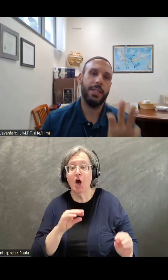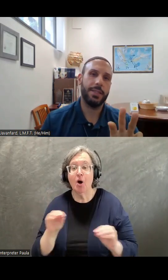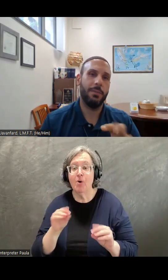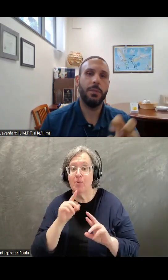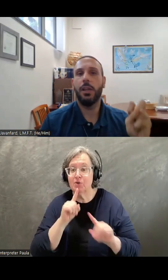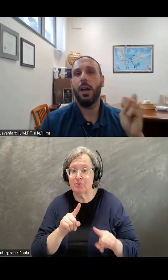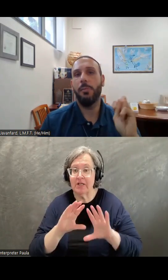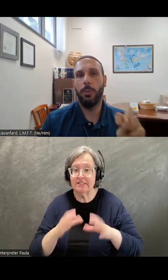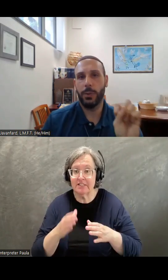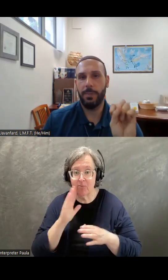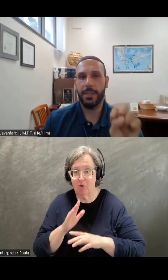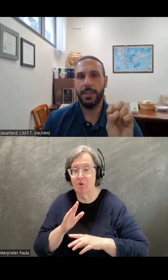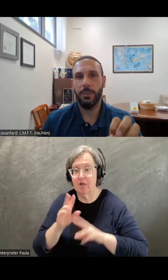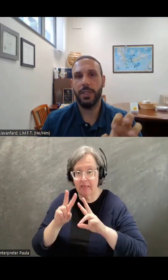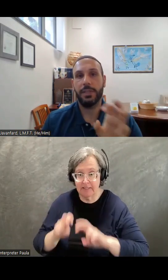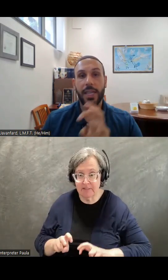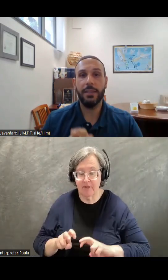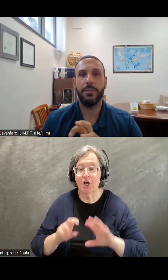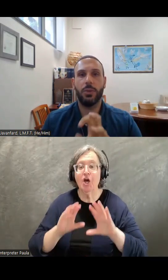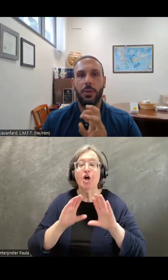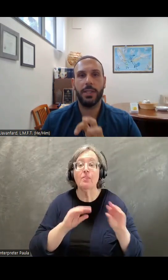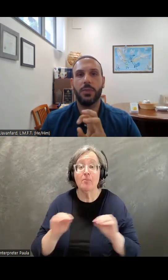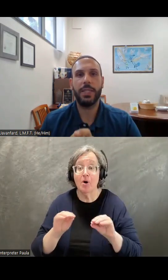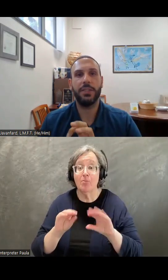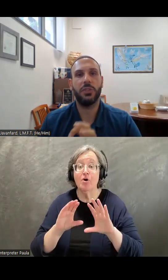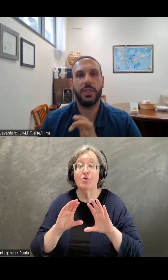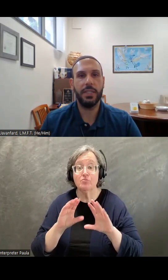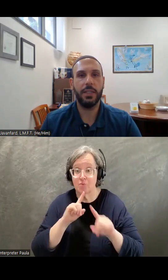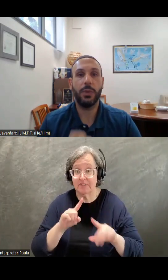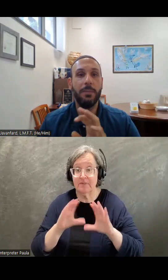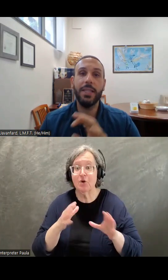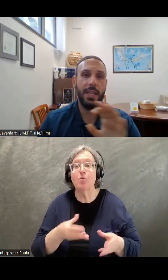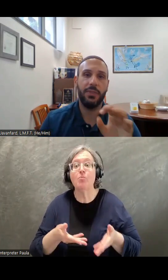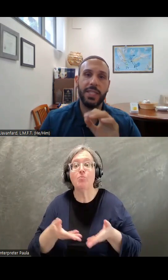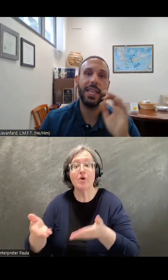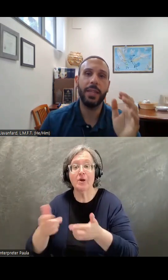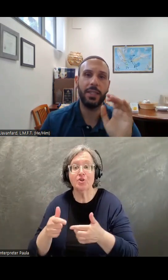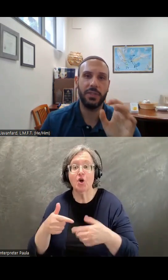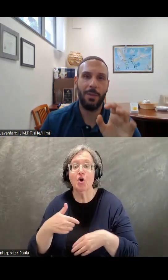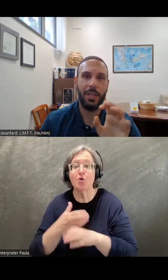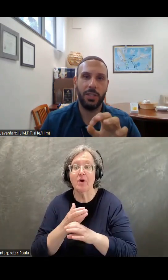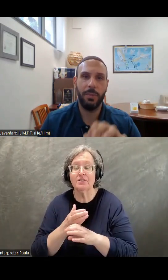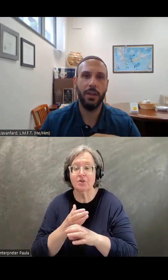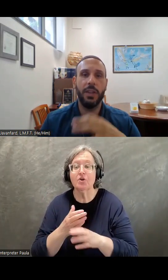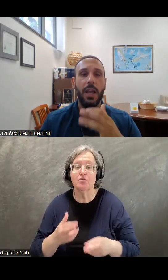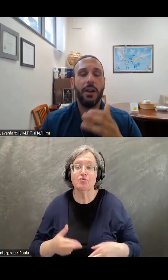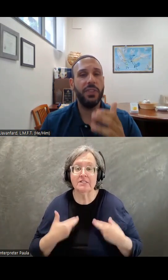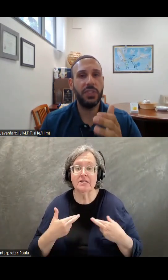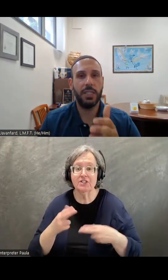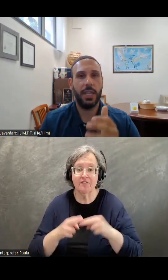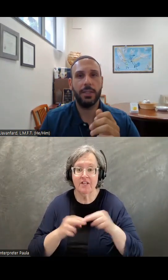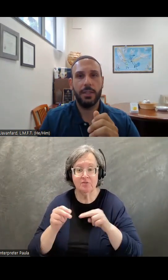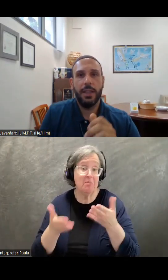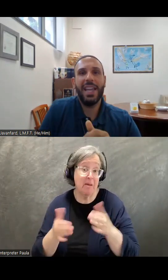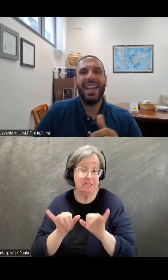out and assess them, a mobile response team will then take them to a crisis residential facility where they may stay for the same length of time I mentioned above, of